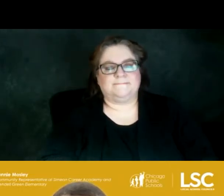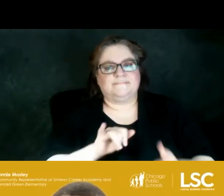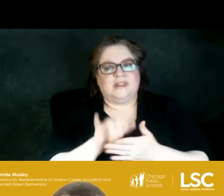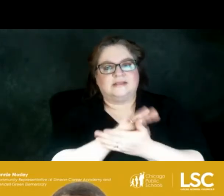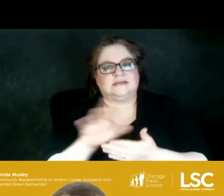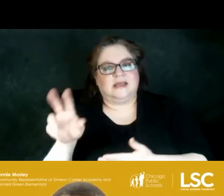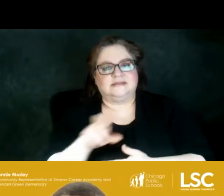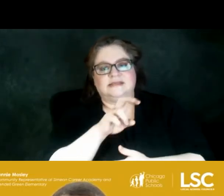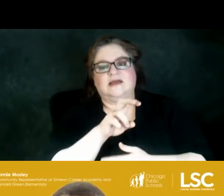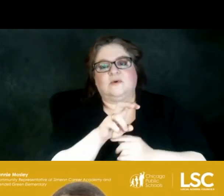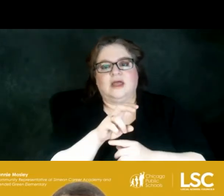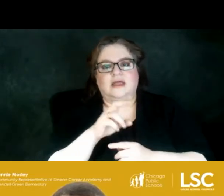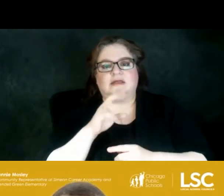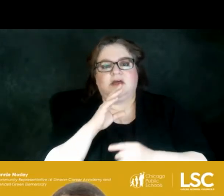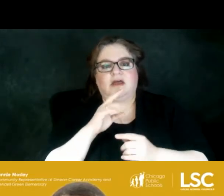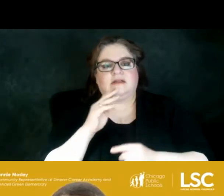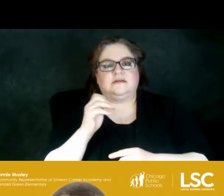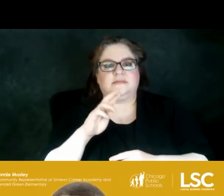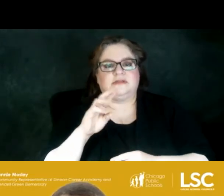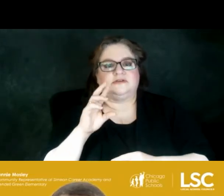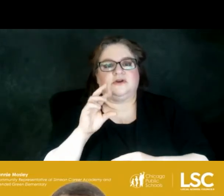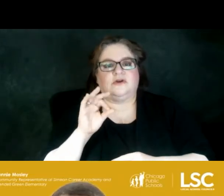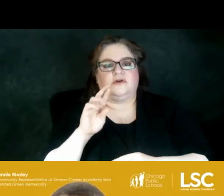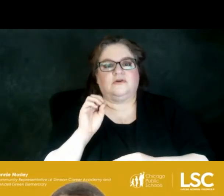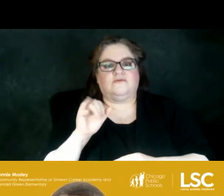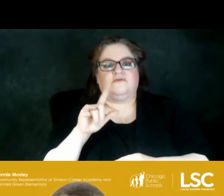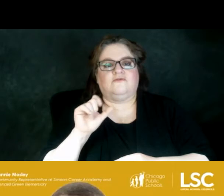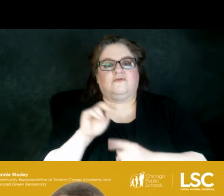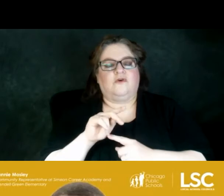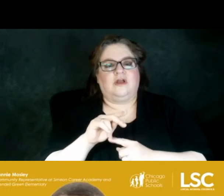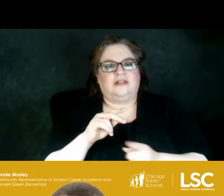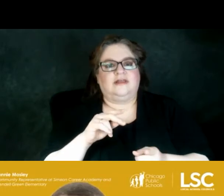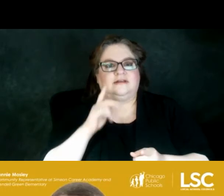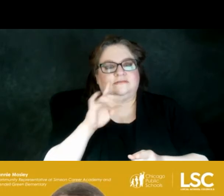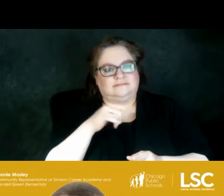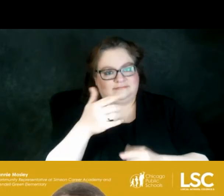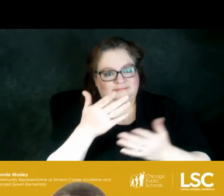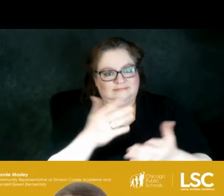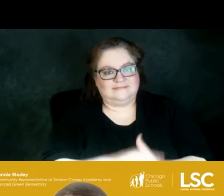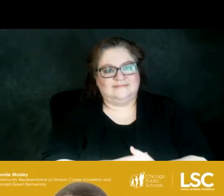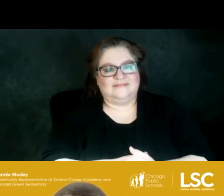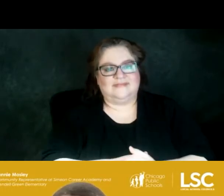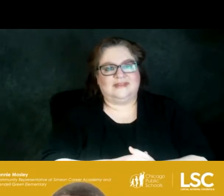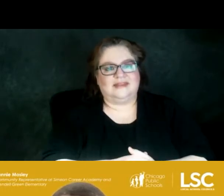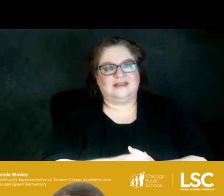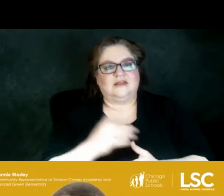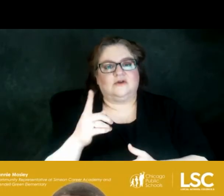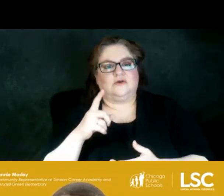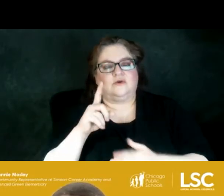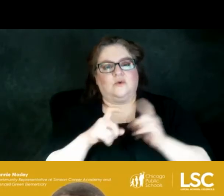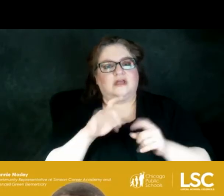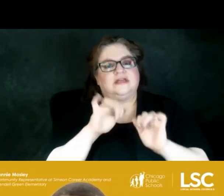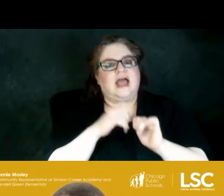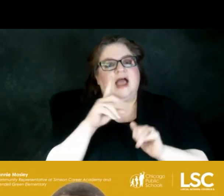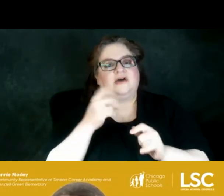segue mentioning Mr. Froyland, because the next question was for Mr. Jimenez. Mr. Jimenez, the question came in. How do